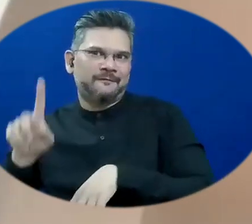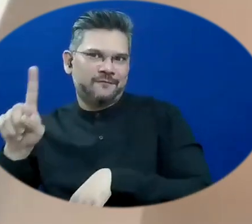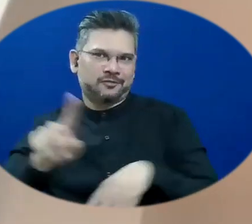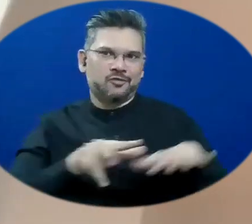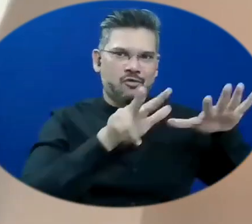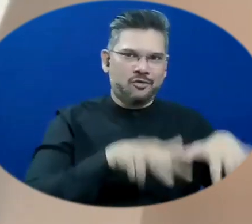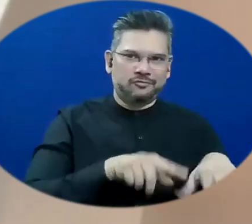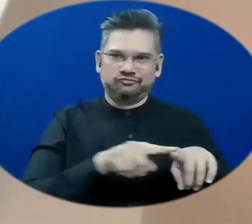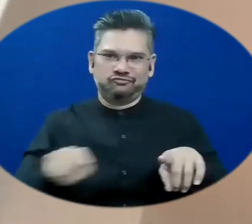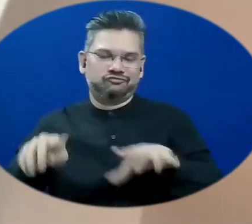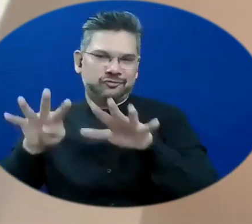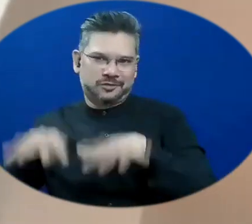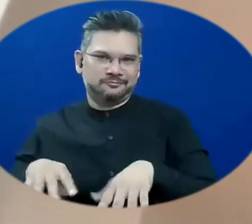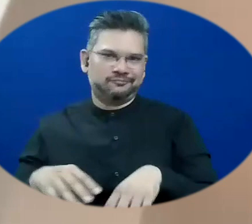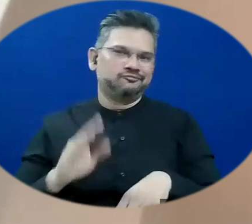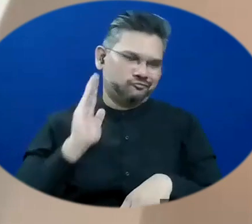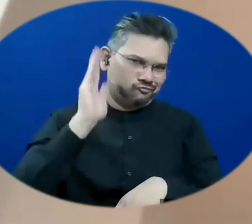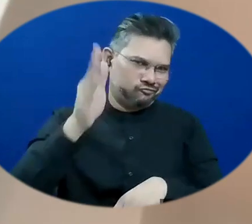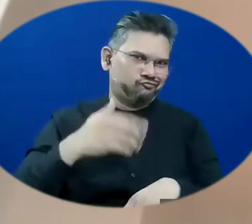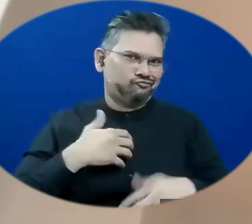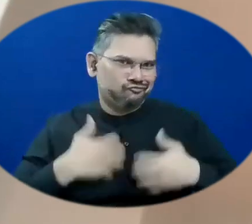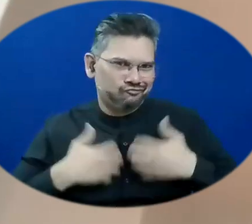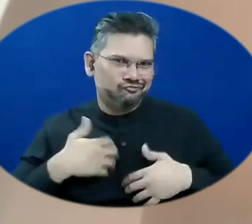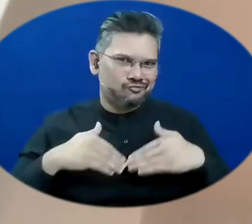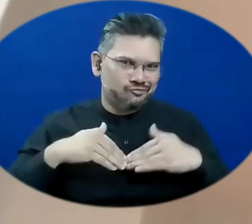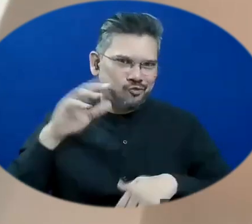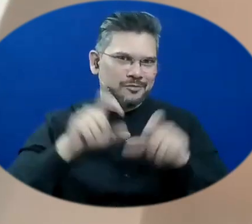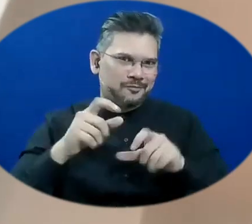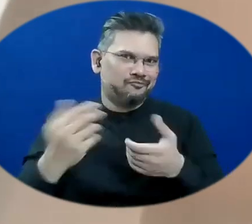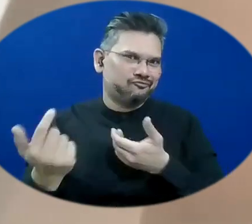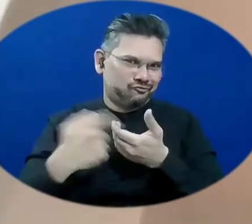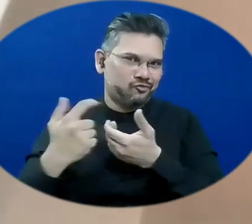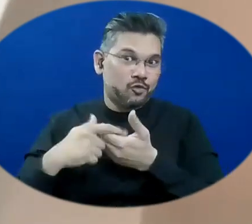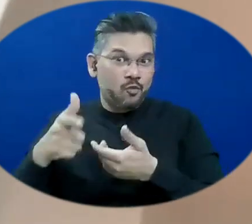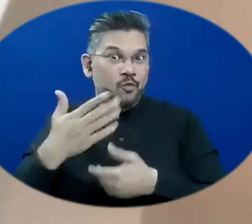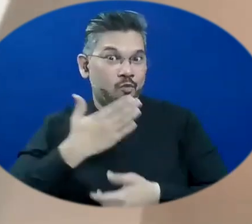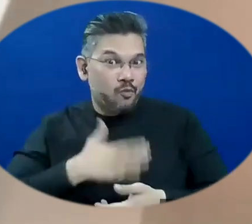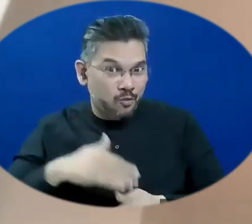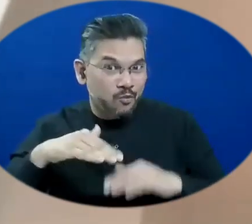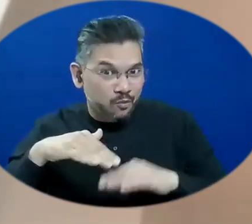there walking. And if you want to know more, you can type